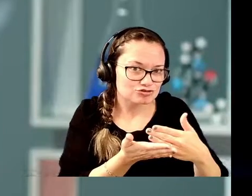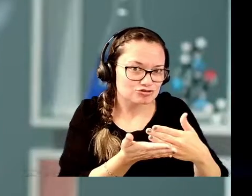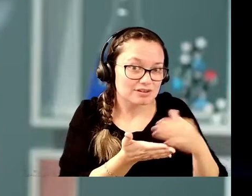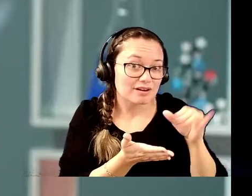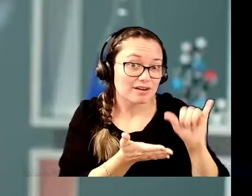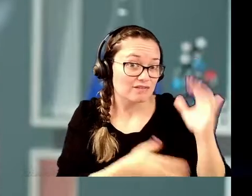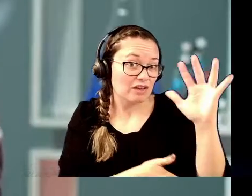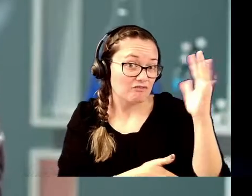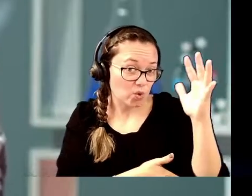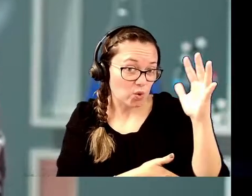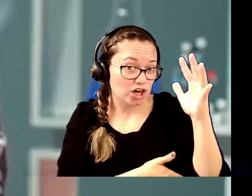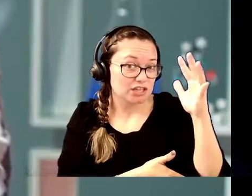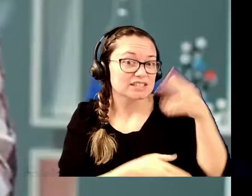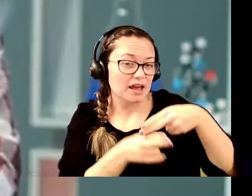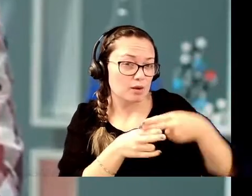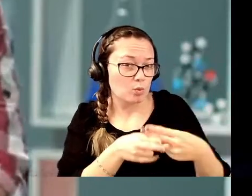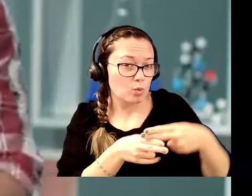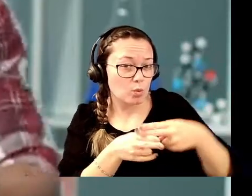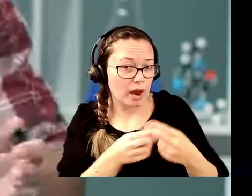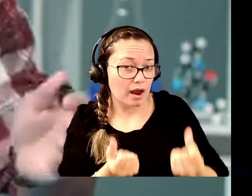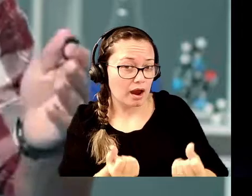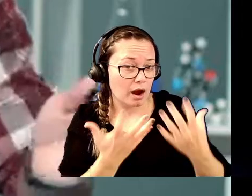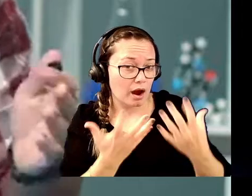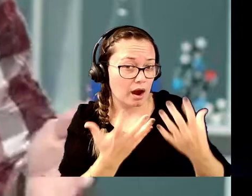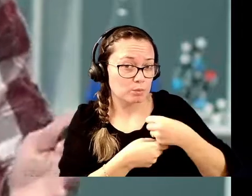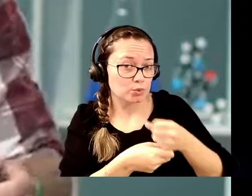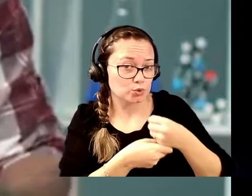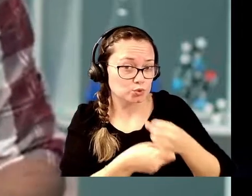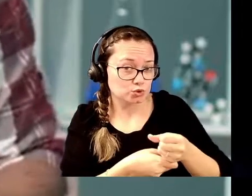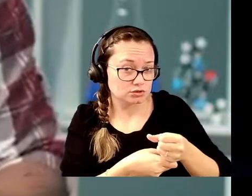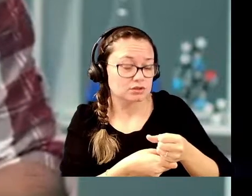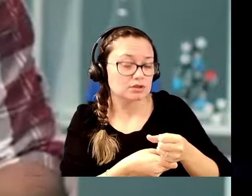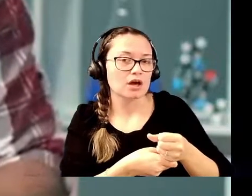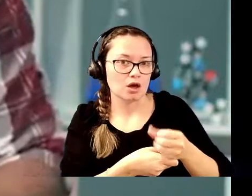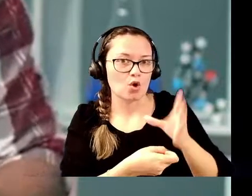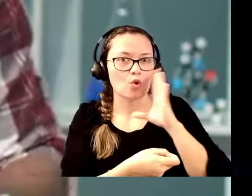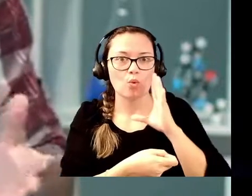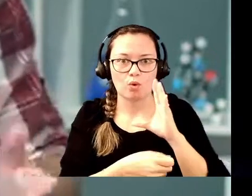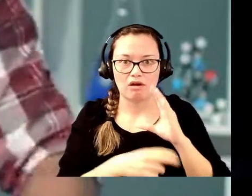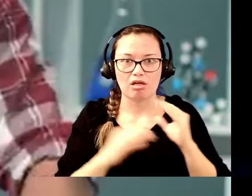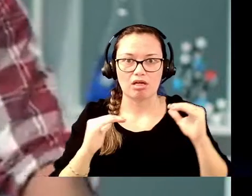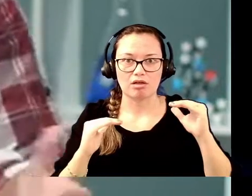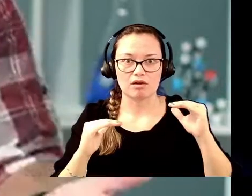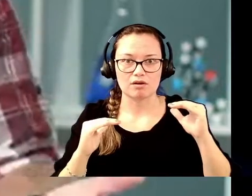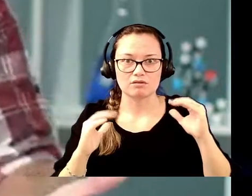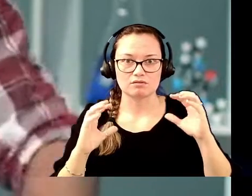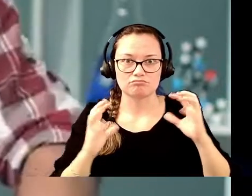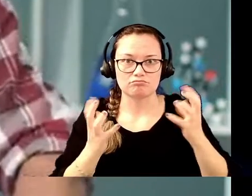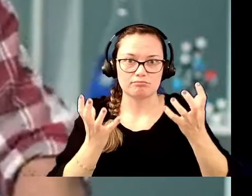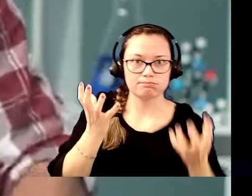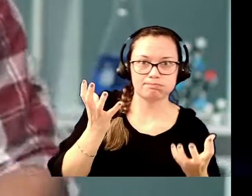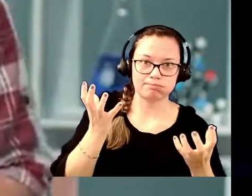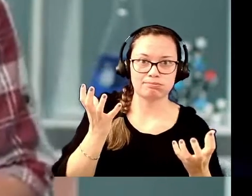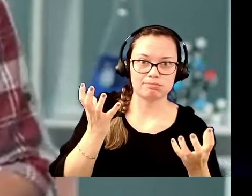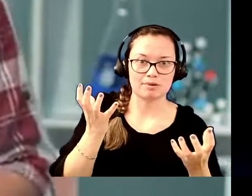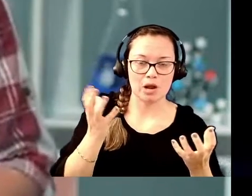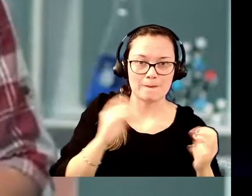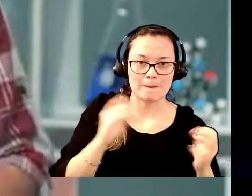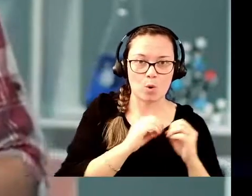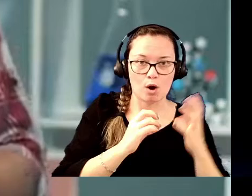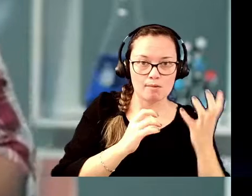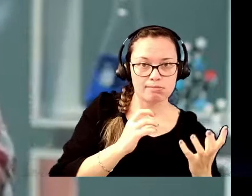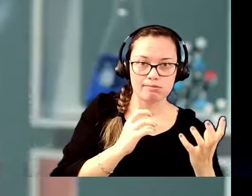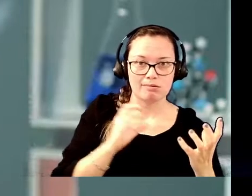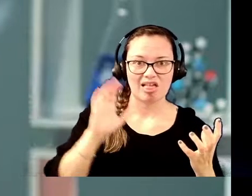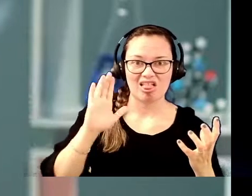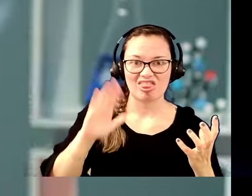the producers in it, those producers are going to outweigh the herbivores, right? And you